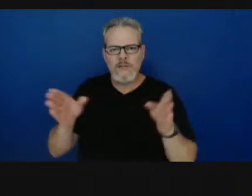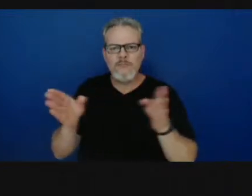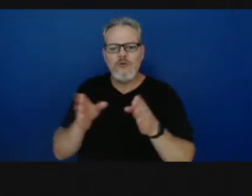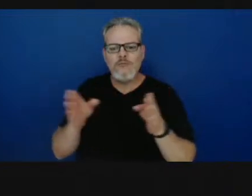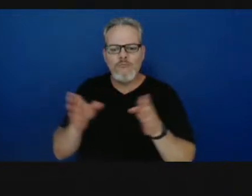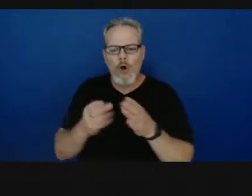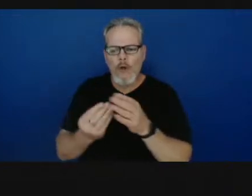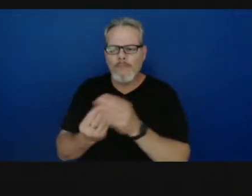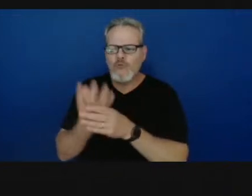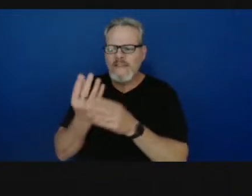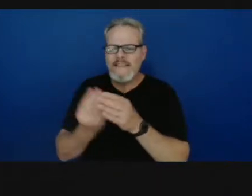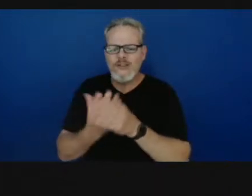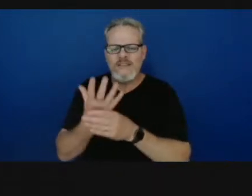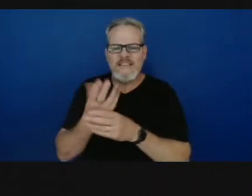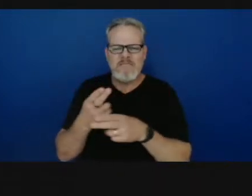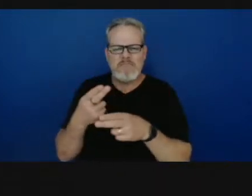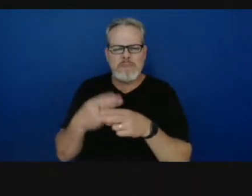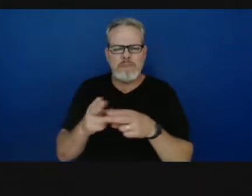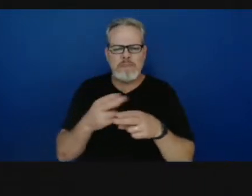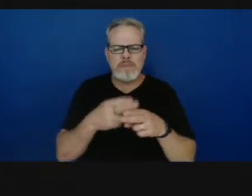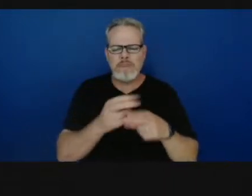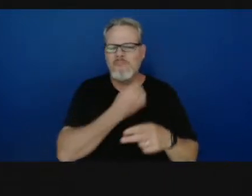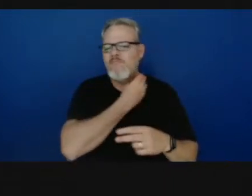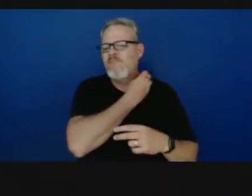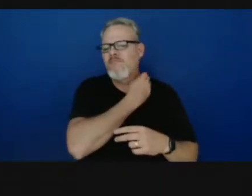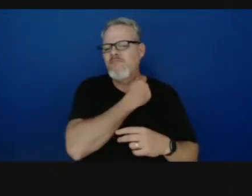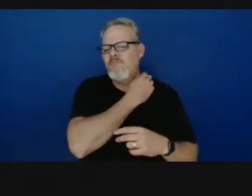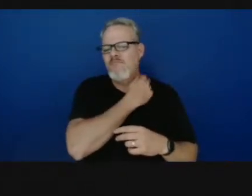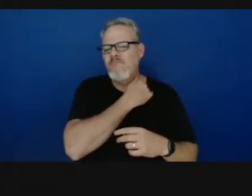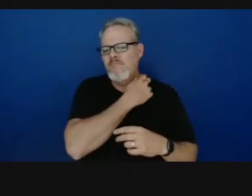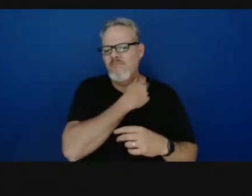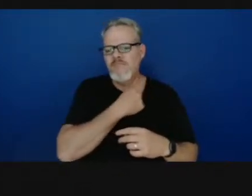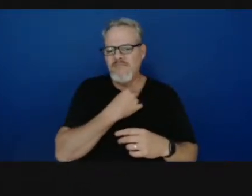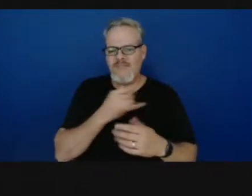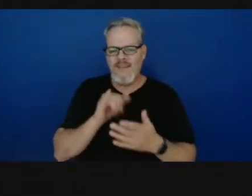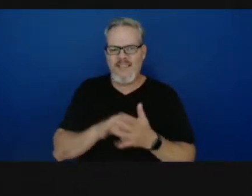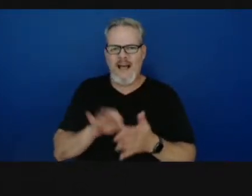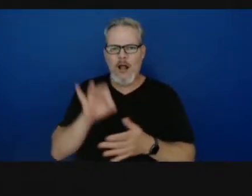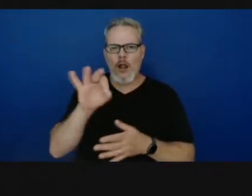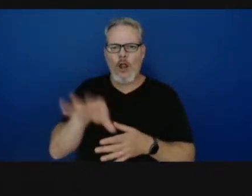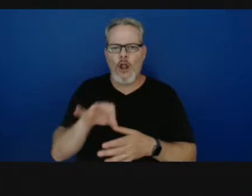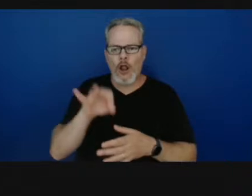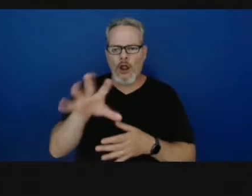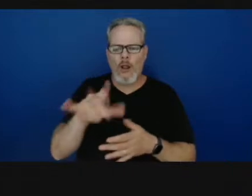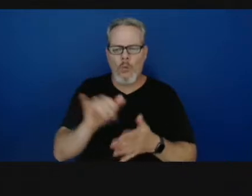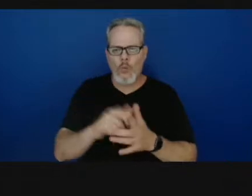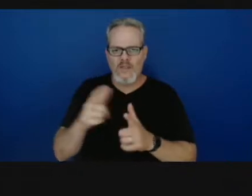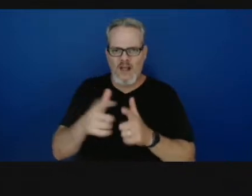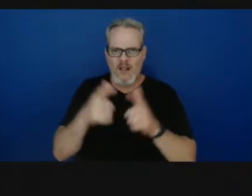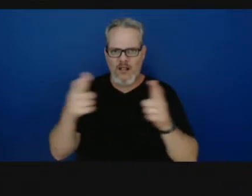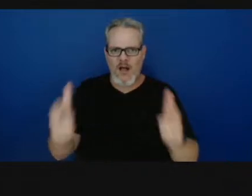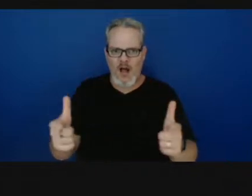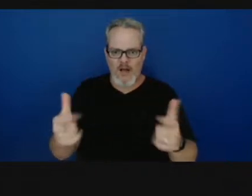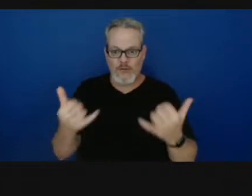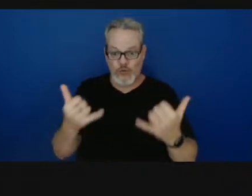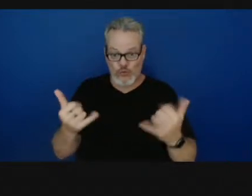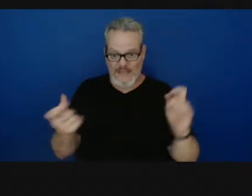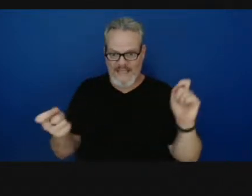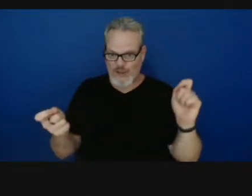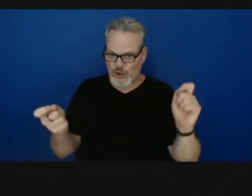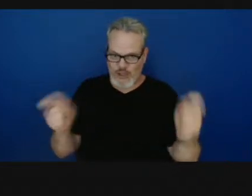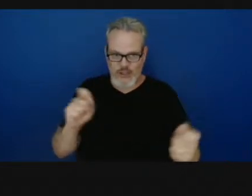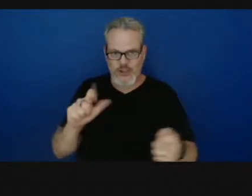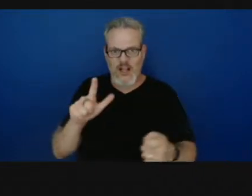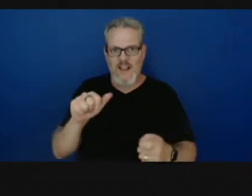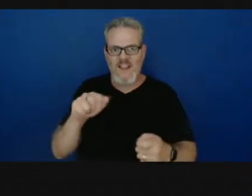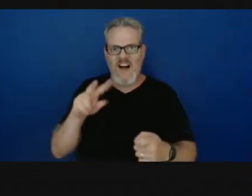rather short-lived and more or less contribute to the robustness of the lava channel. But today that changes. The lava channel ends up backing